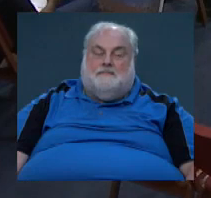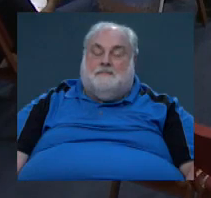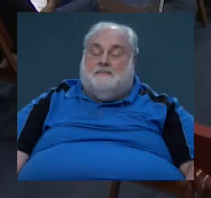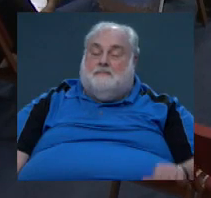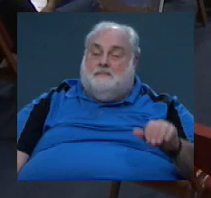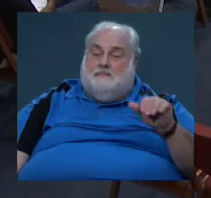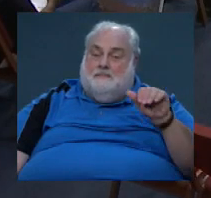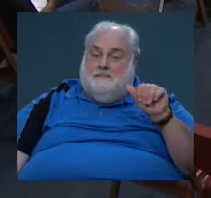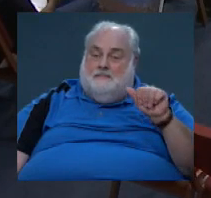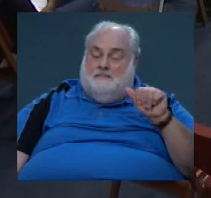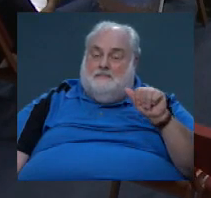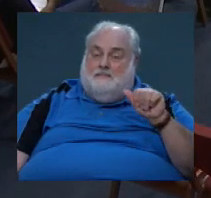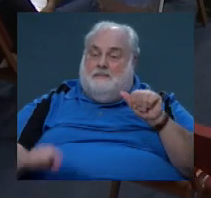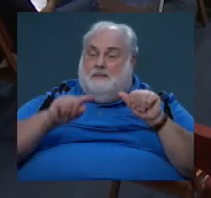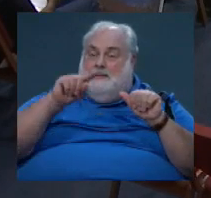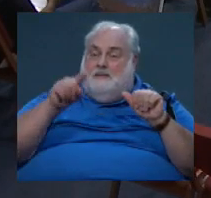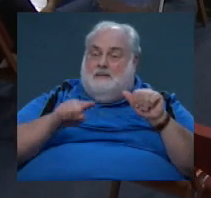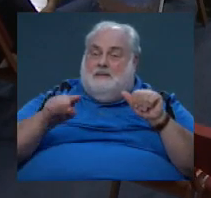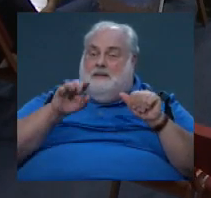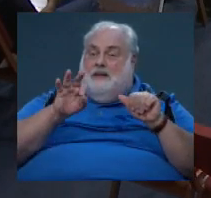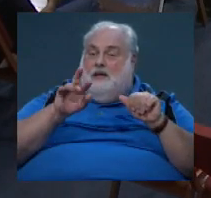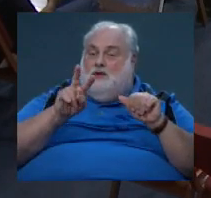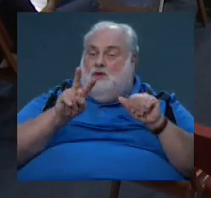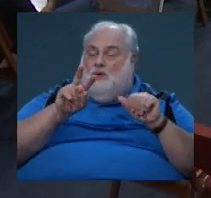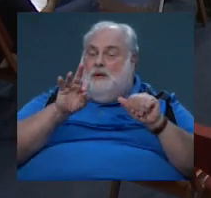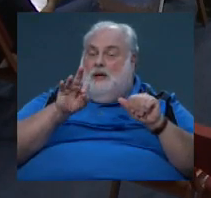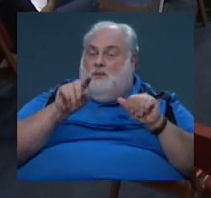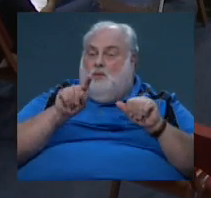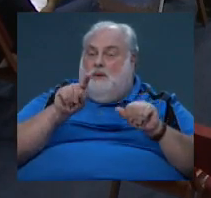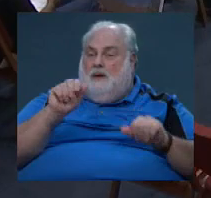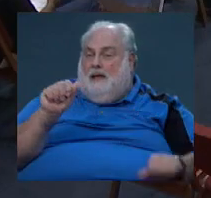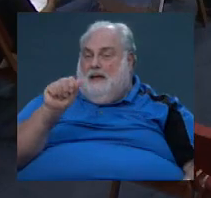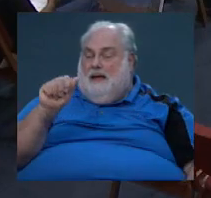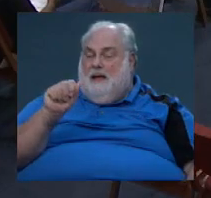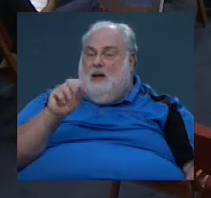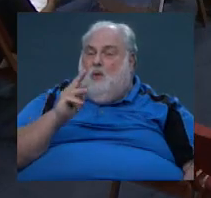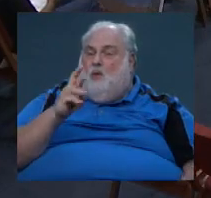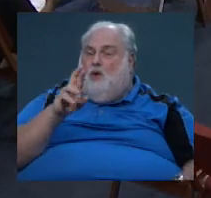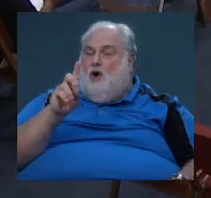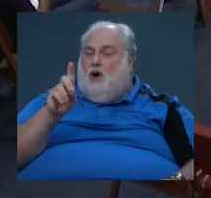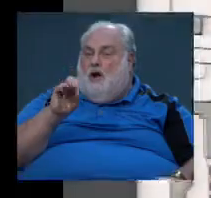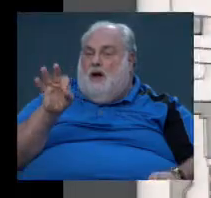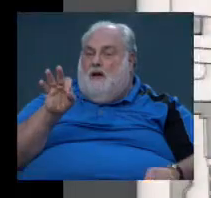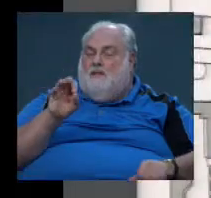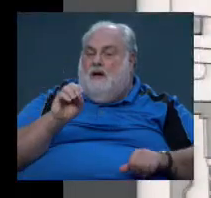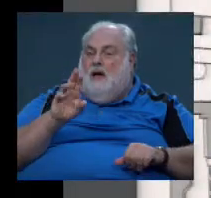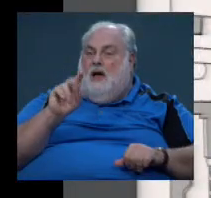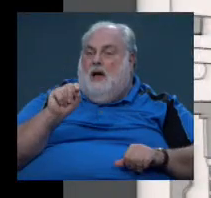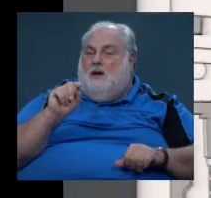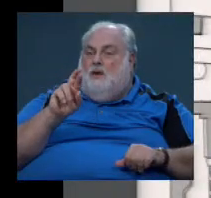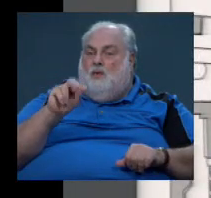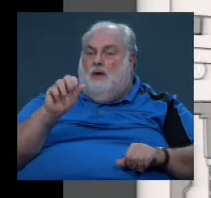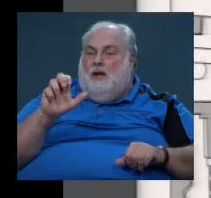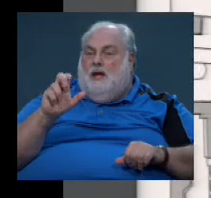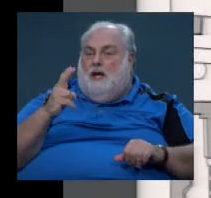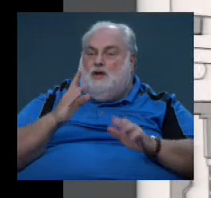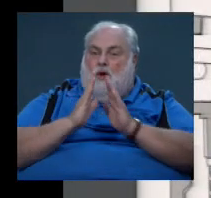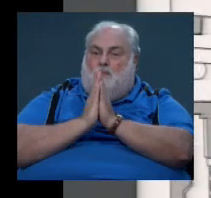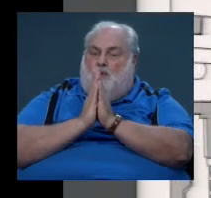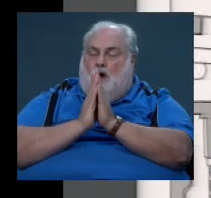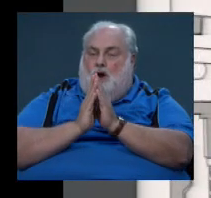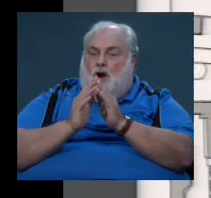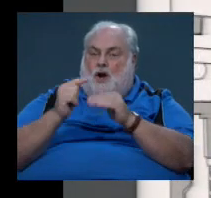Item A, file number Z9291A. This is the Word of Outreach Prayer Garden revised conditional use